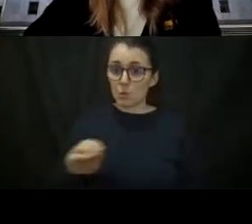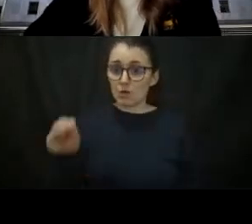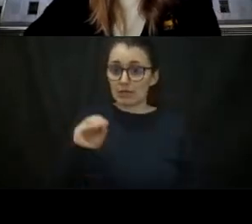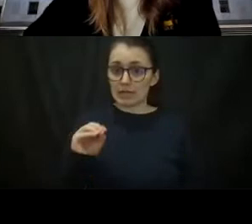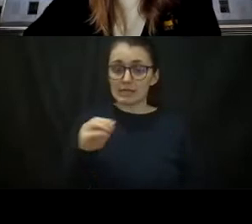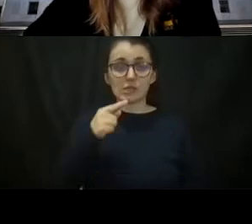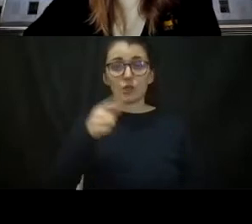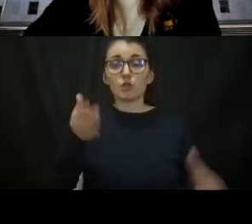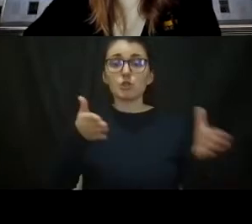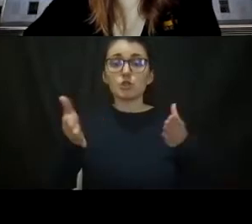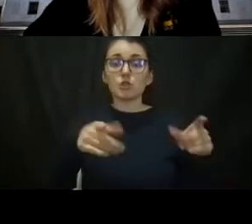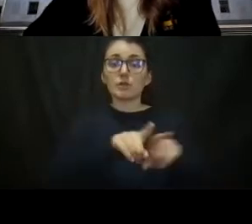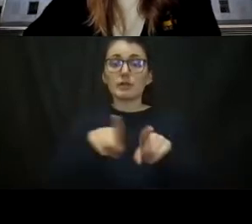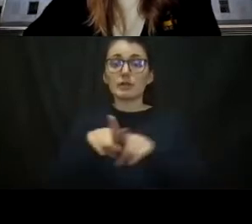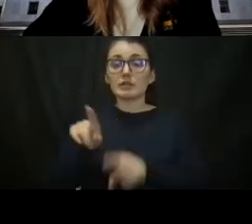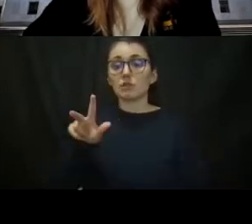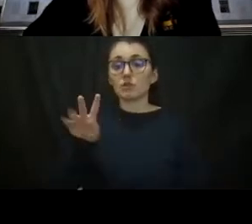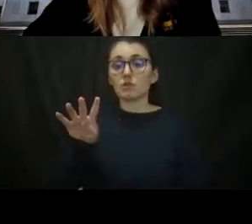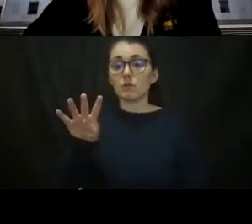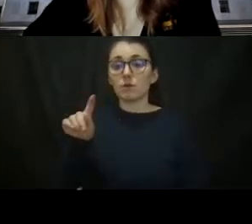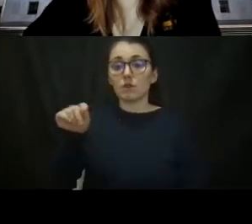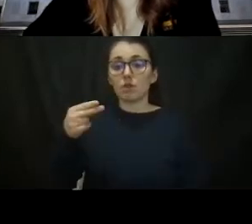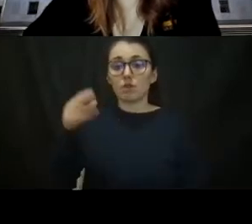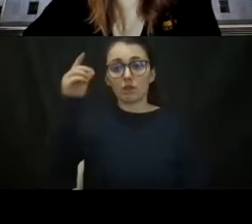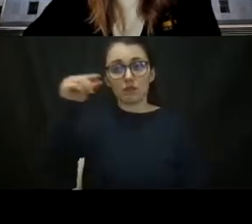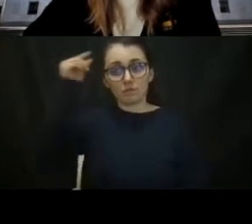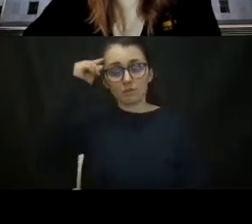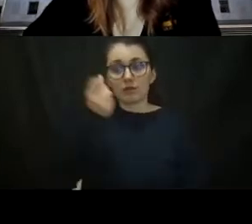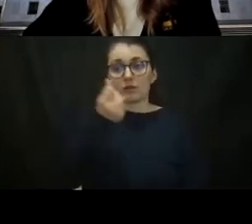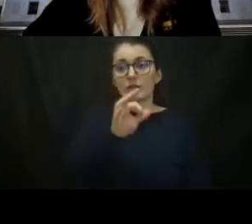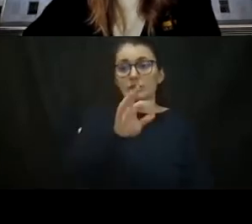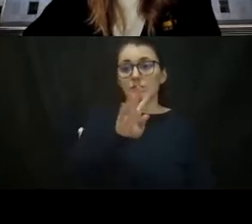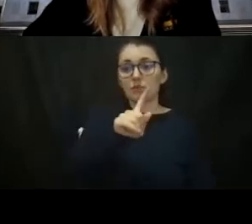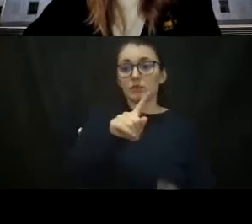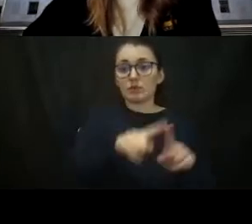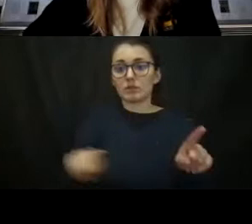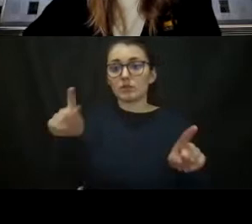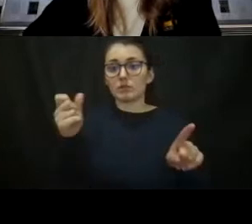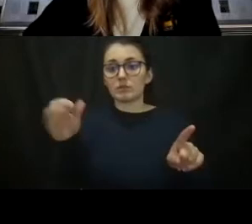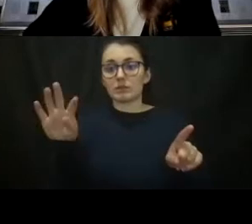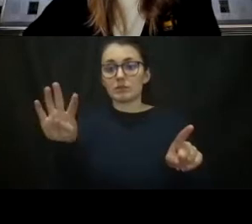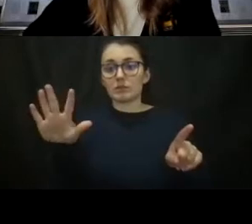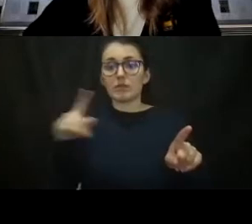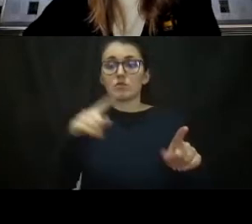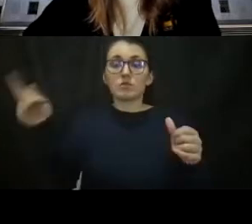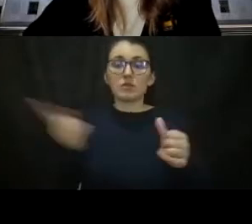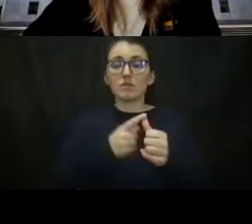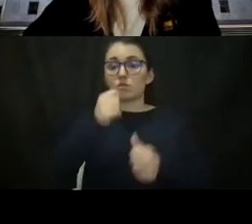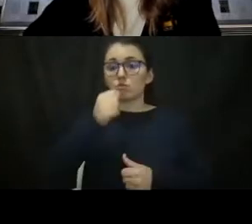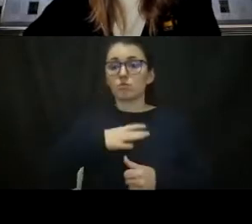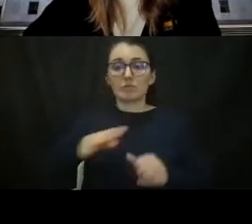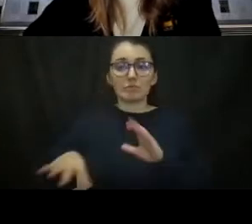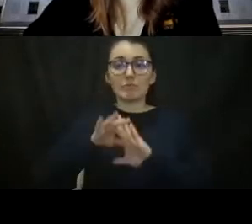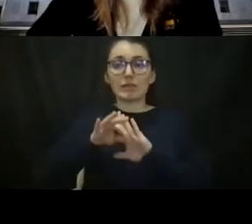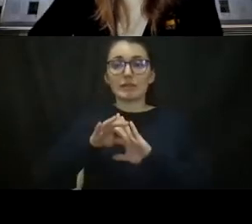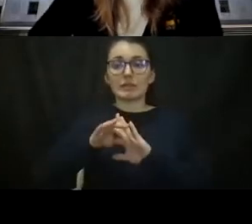She served as the 34th governor from 1991 to 1995, and she was the first female to be elected governor of